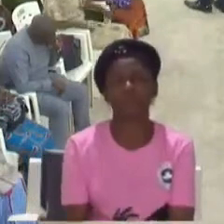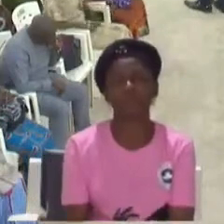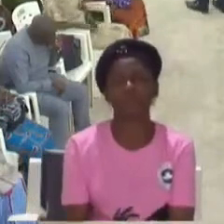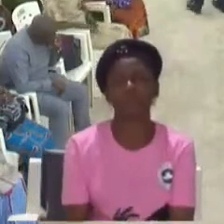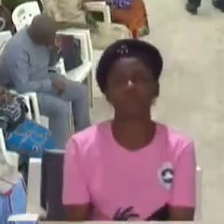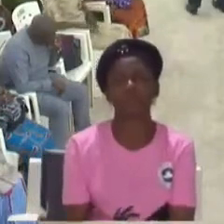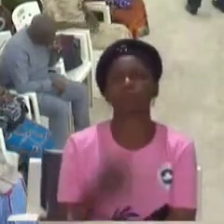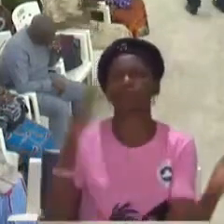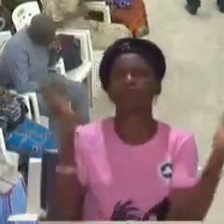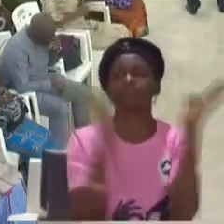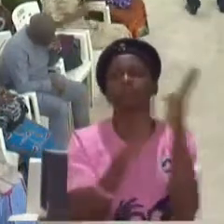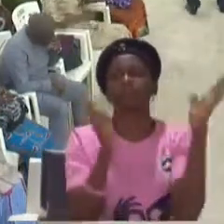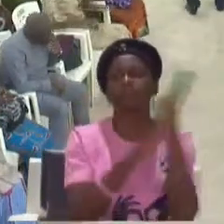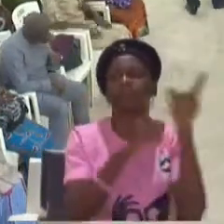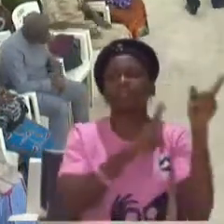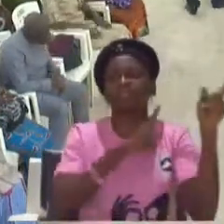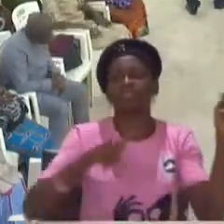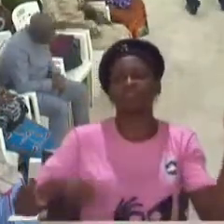Praise the Lord.